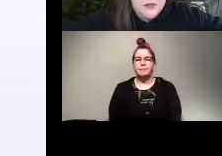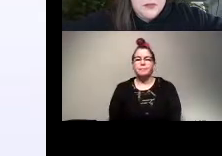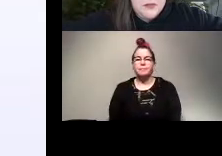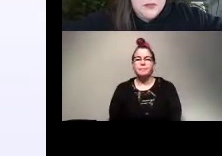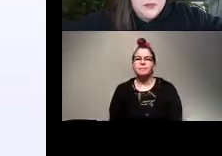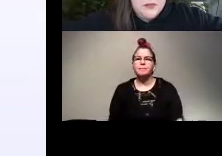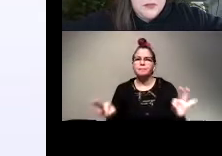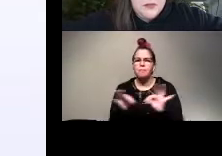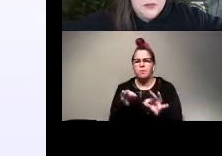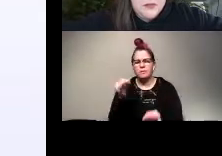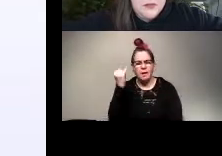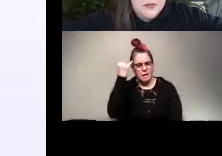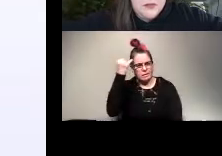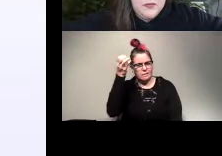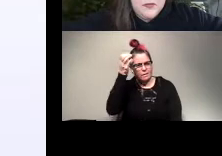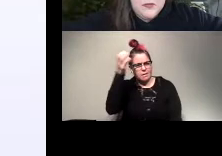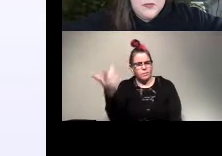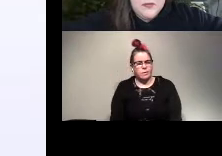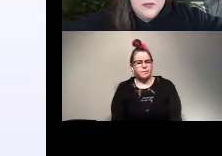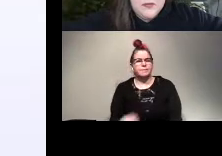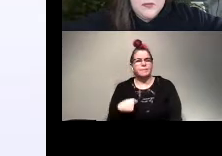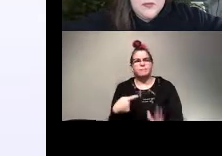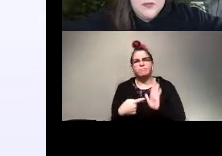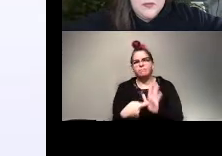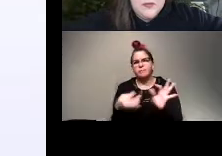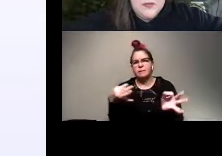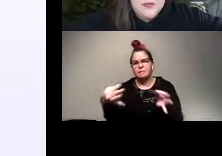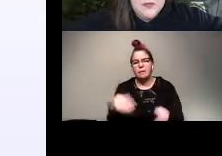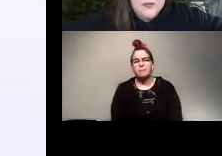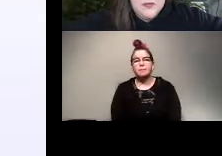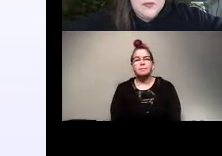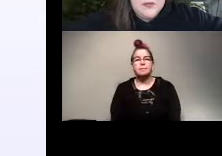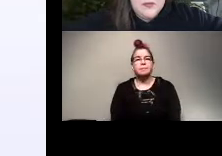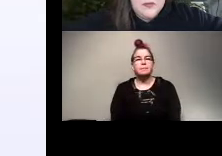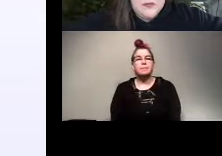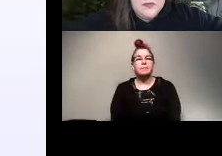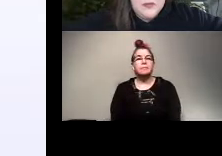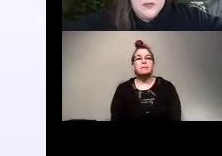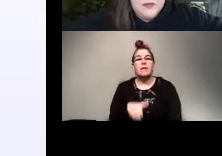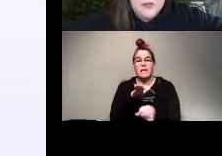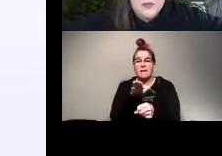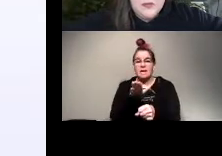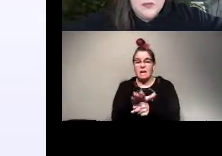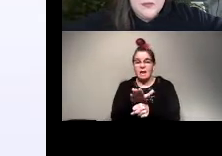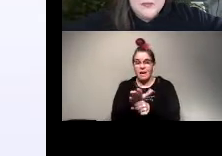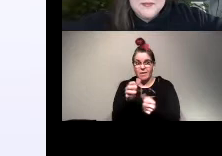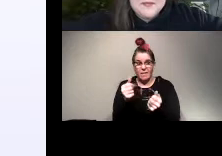idea that I need to introduce, which is this concept that enough of anything is lethal.